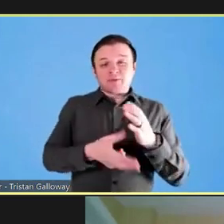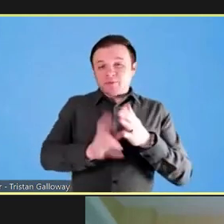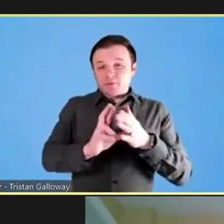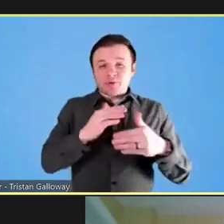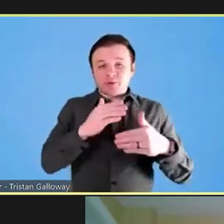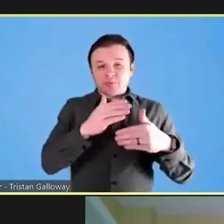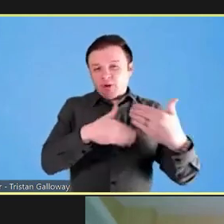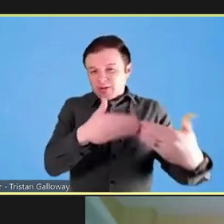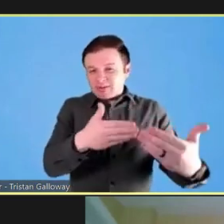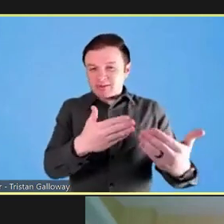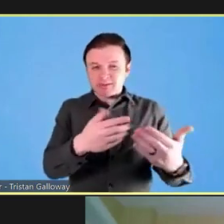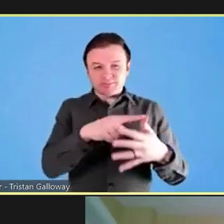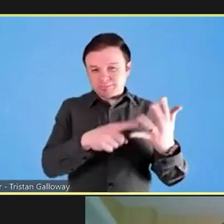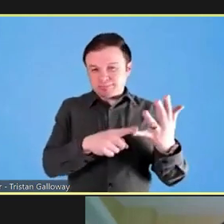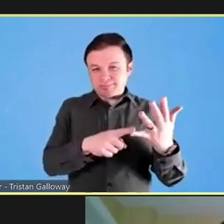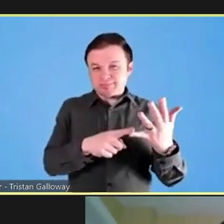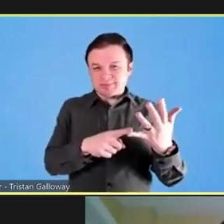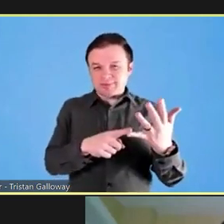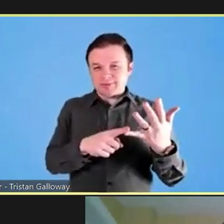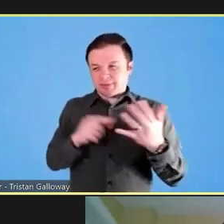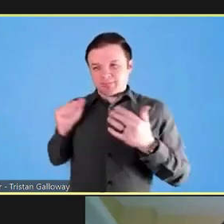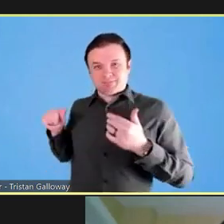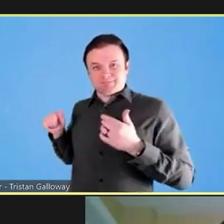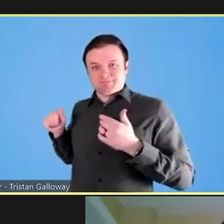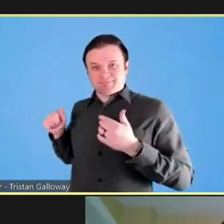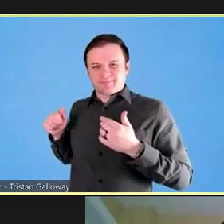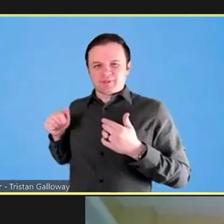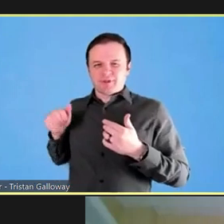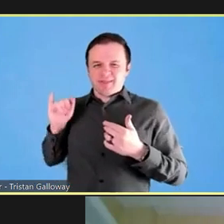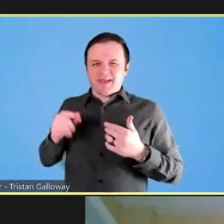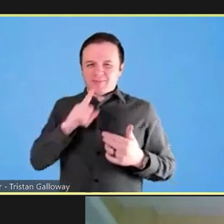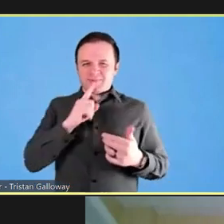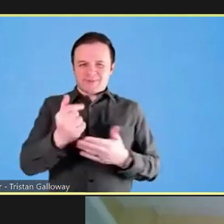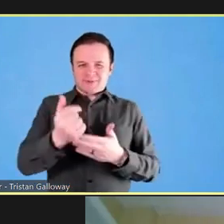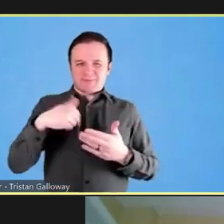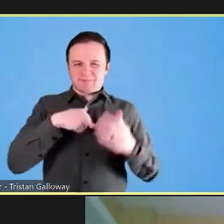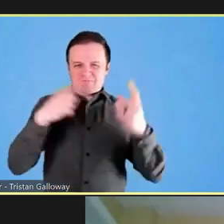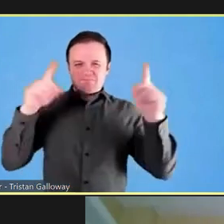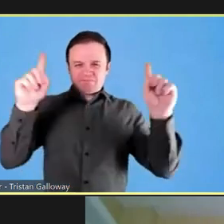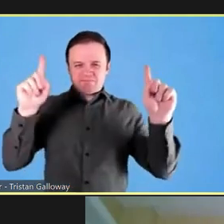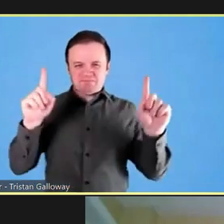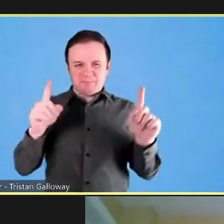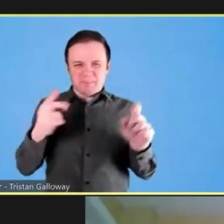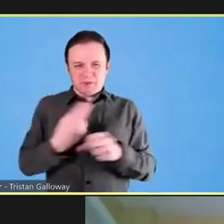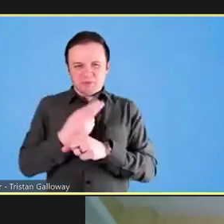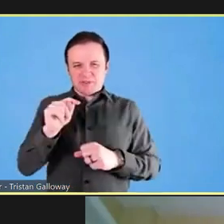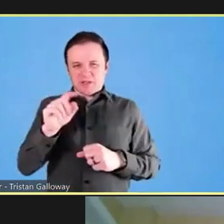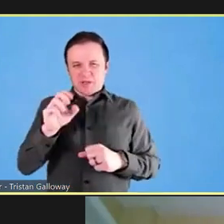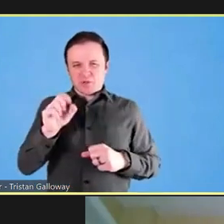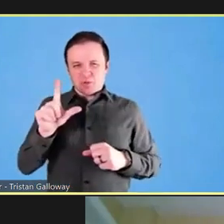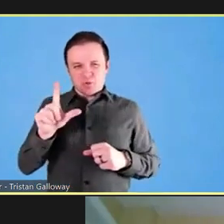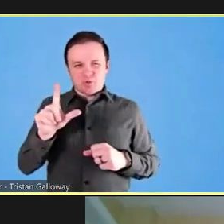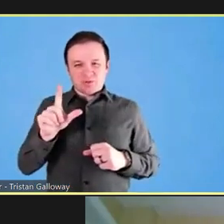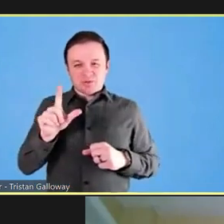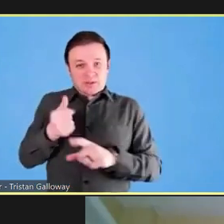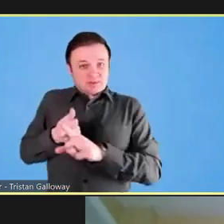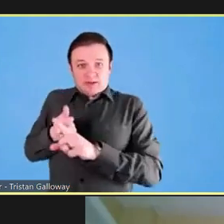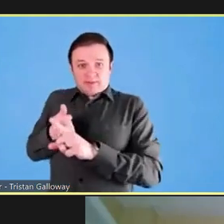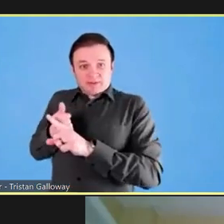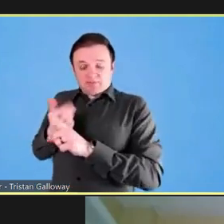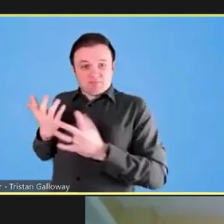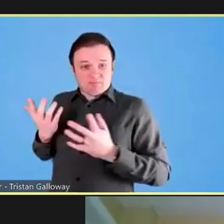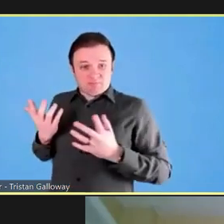processes. And so we have found some good success with using those tools standalone across all of our hospitals for a